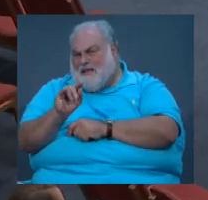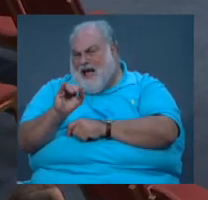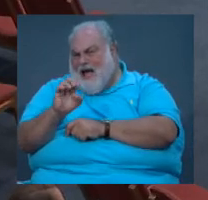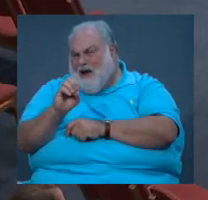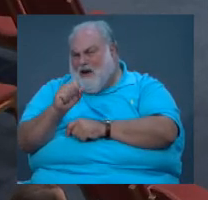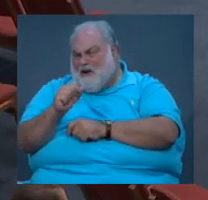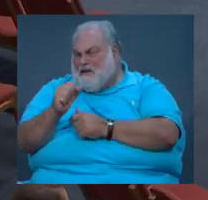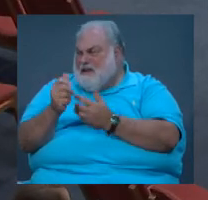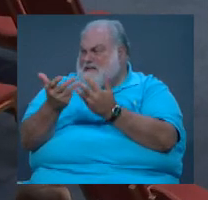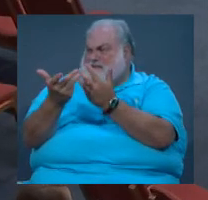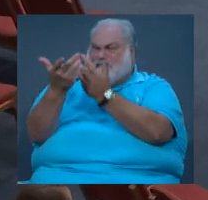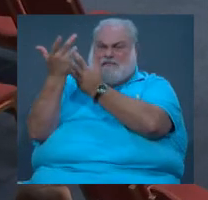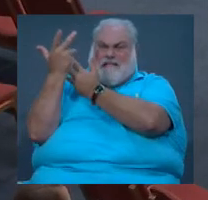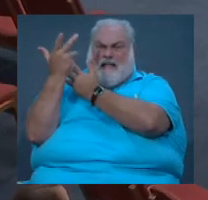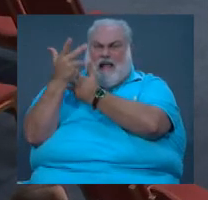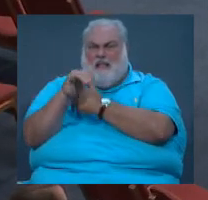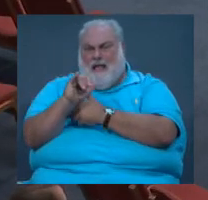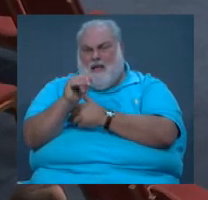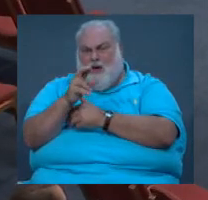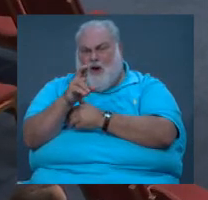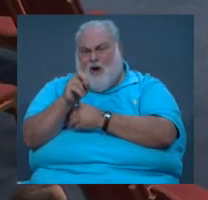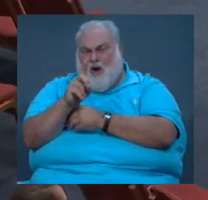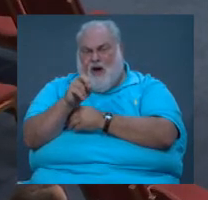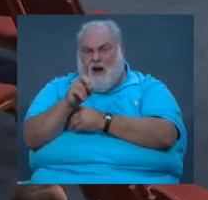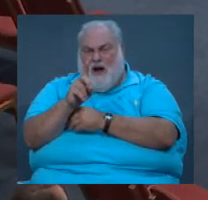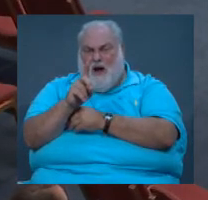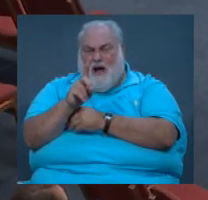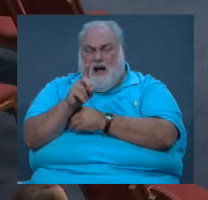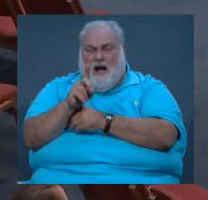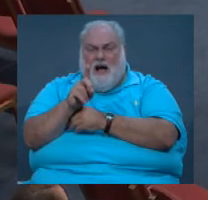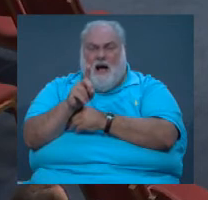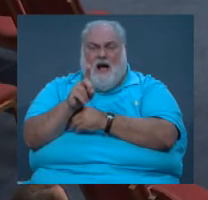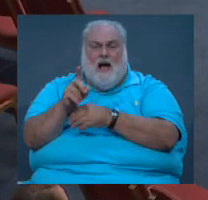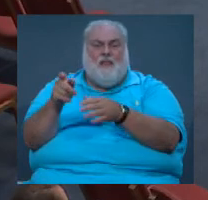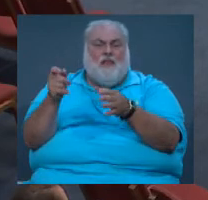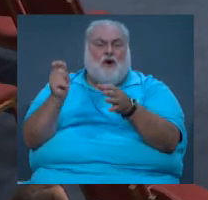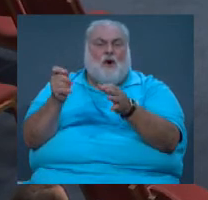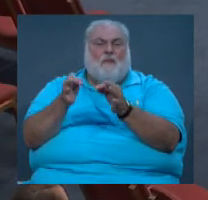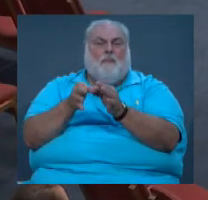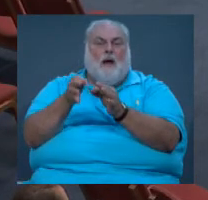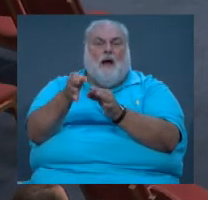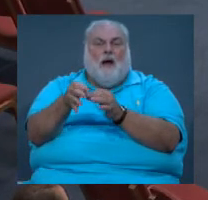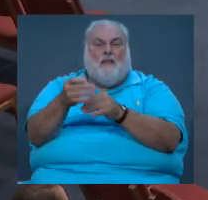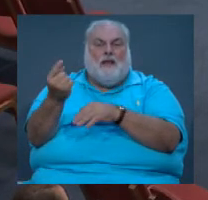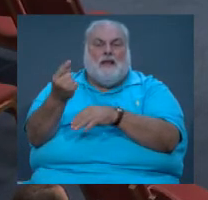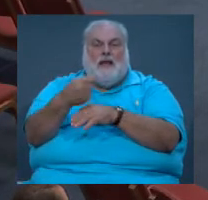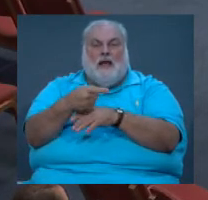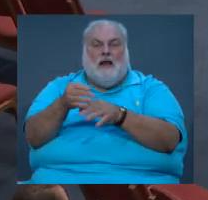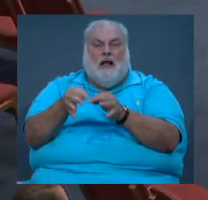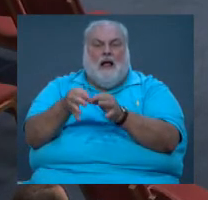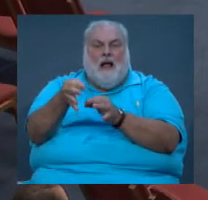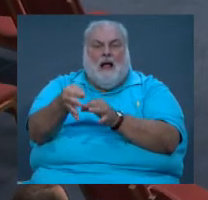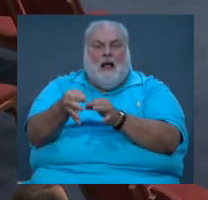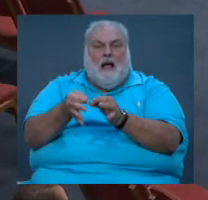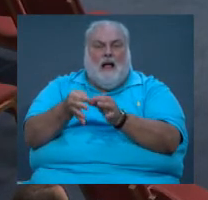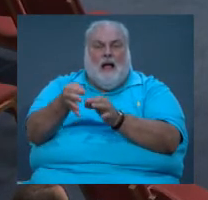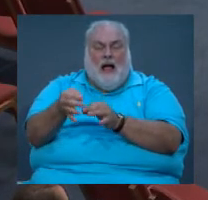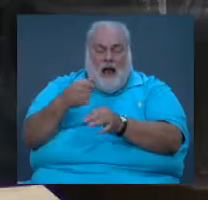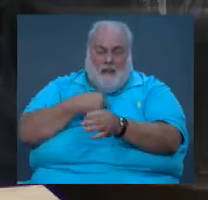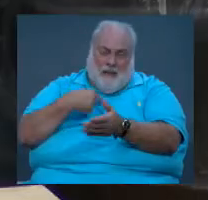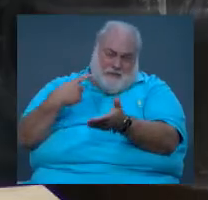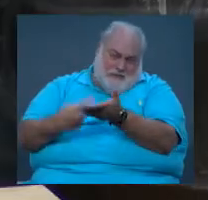for over a year, and the court was just moving the date. That doesn't make sense. I've been talking about housing ever since I've been on this